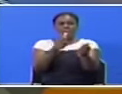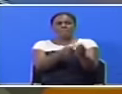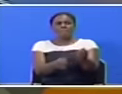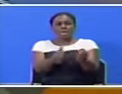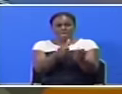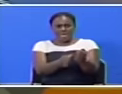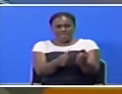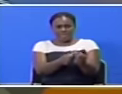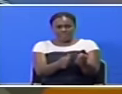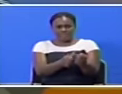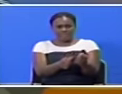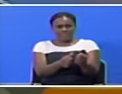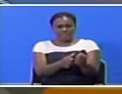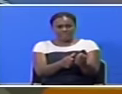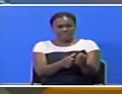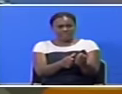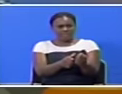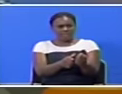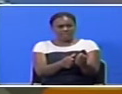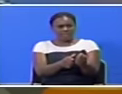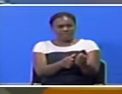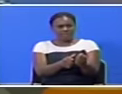as 1 month ago.